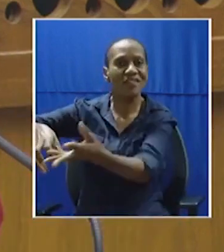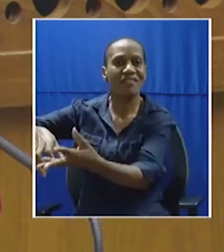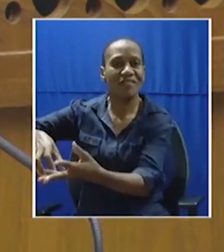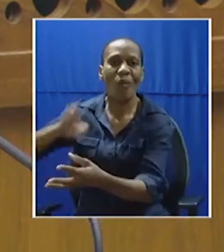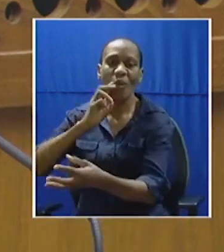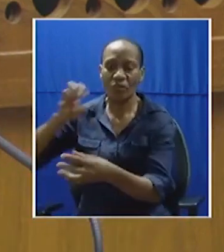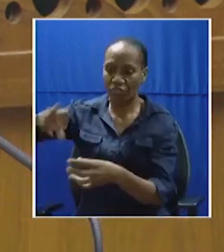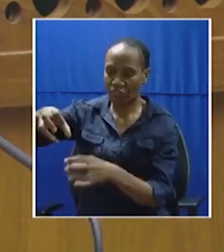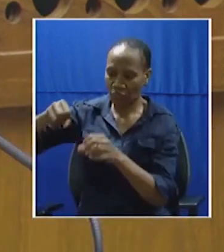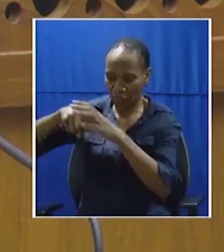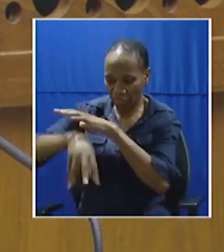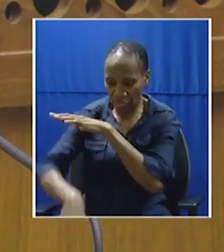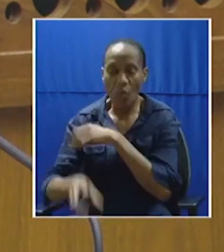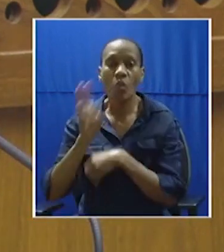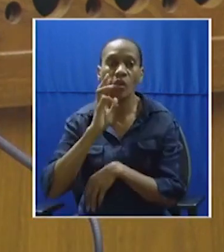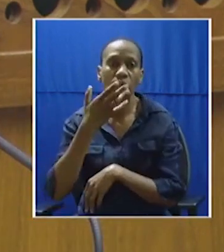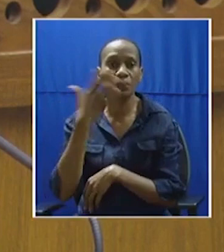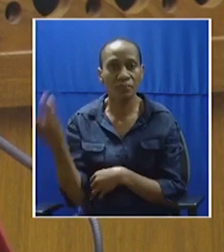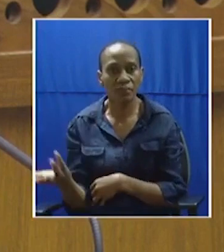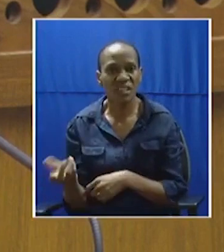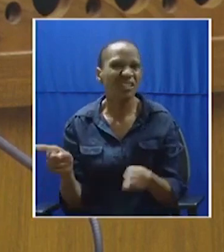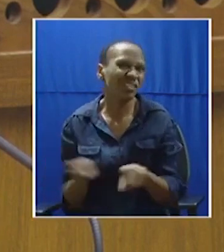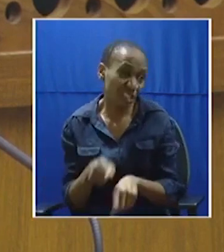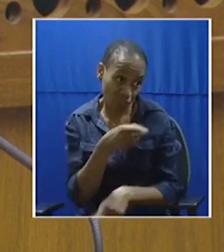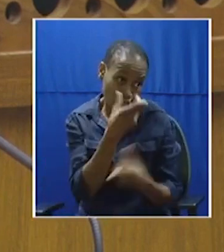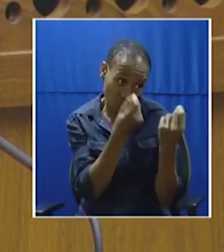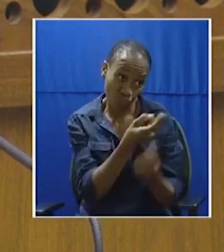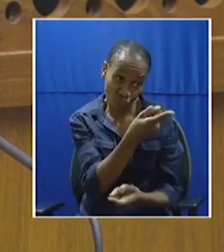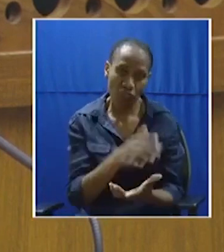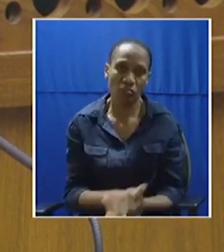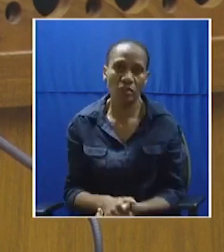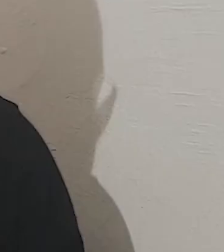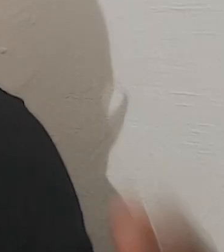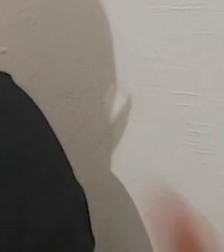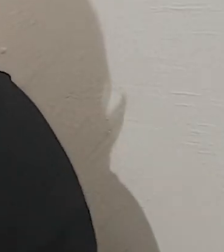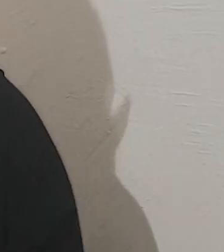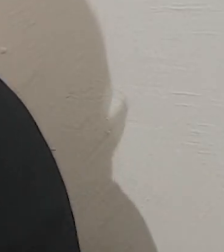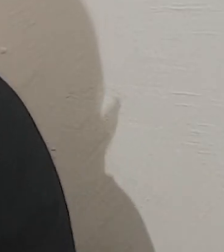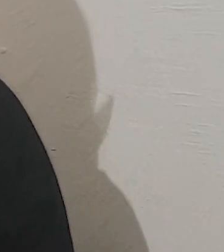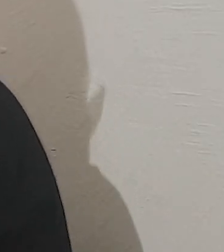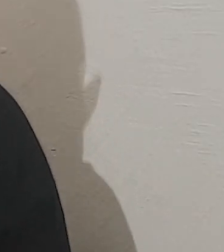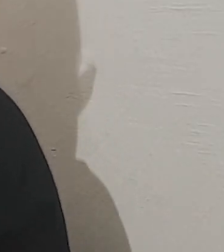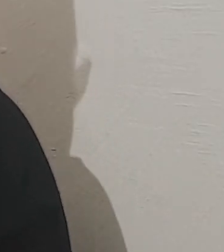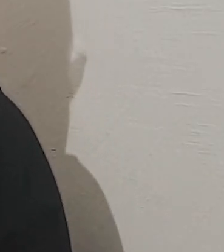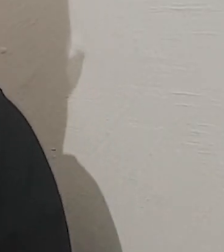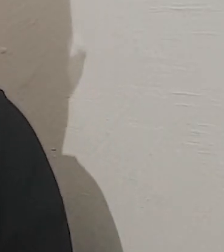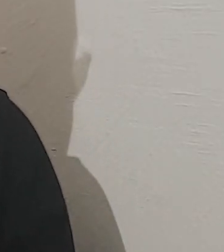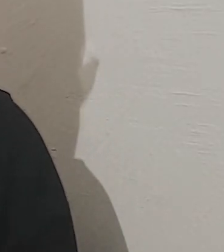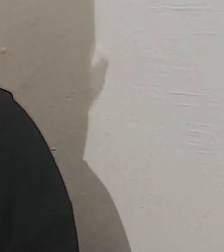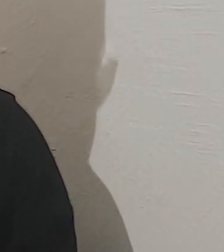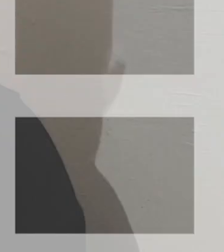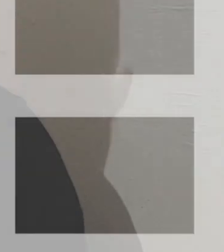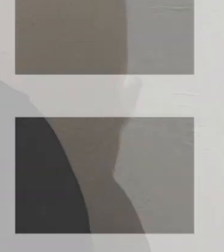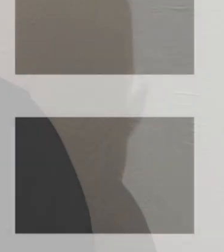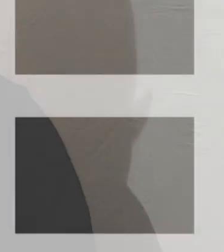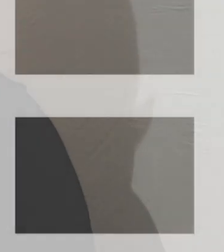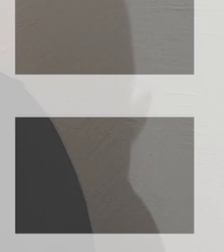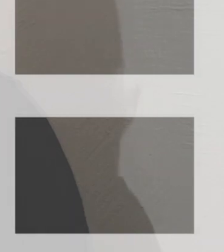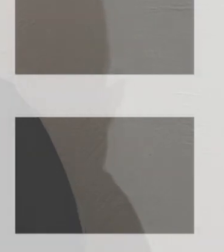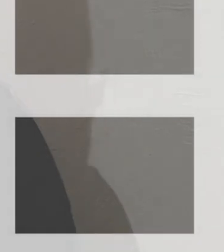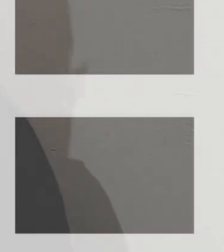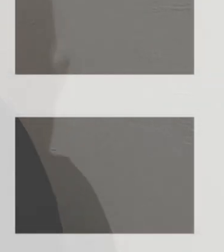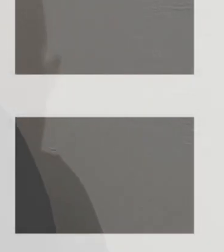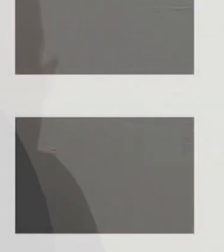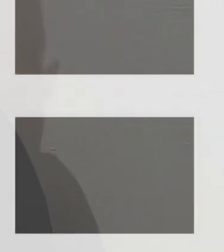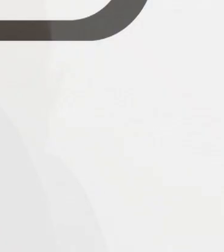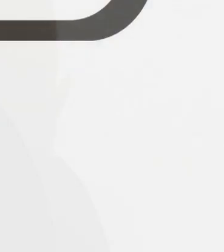be practicing this type of things for the first time. I'm currently in the journey to 200 subscribers. You can help me reach that goal